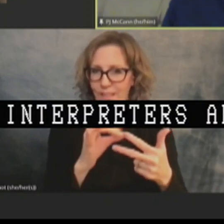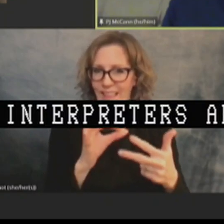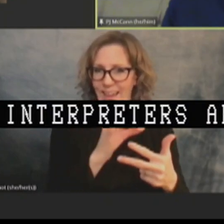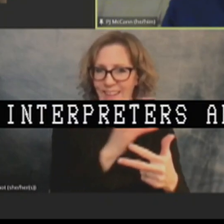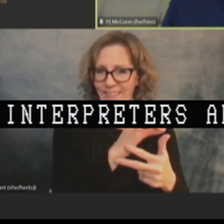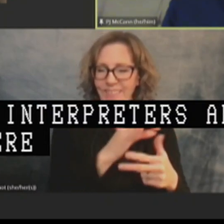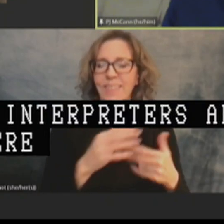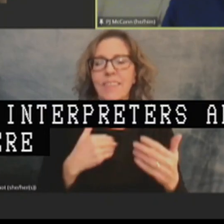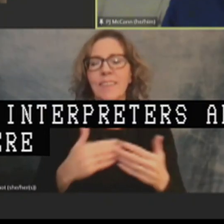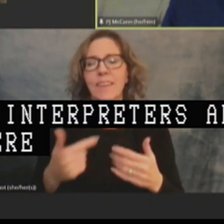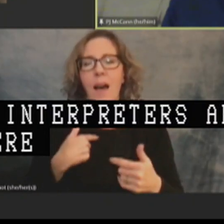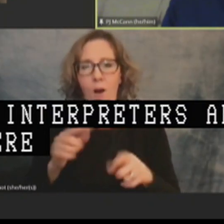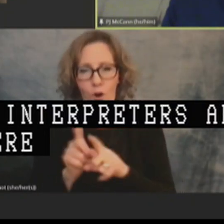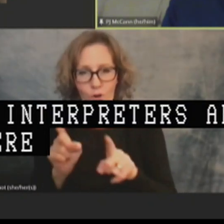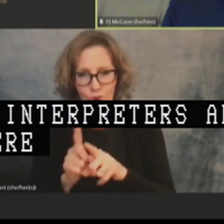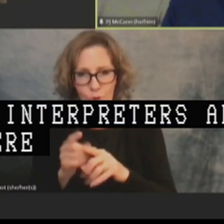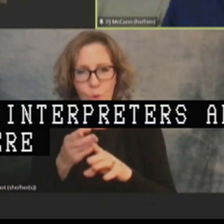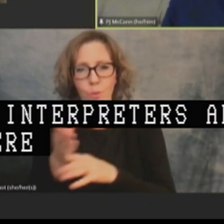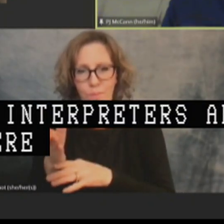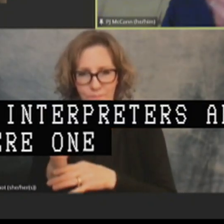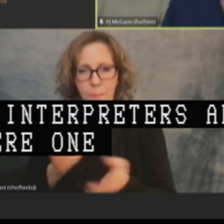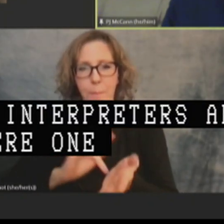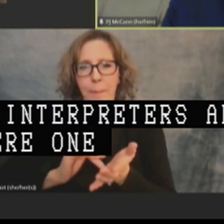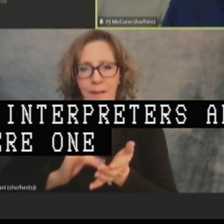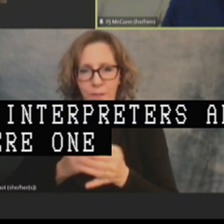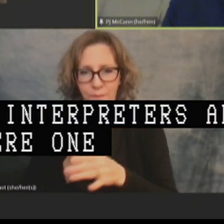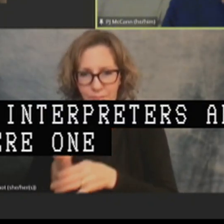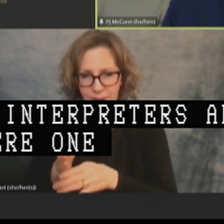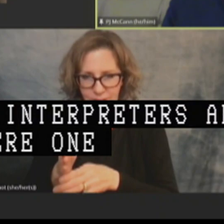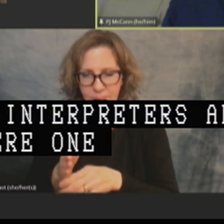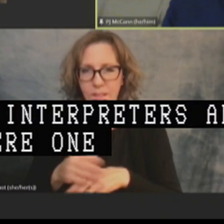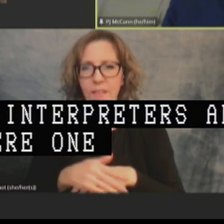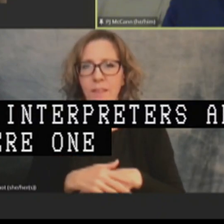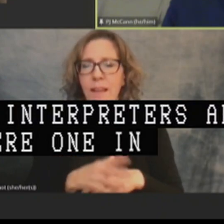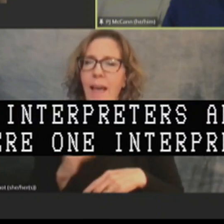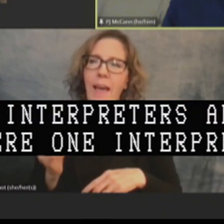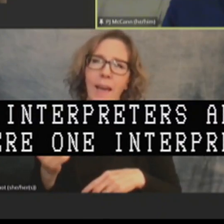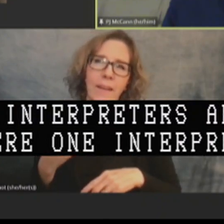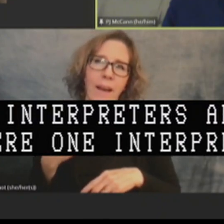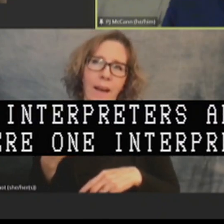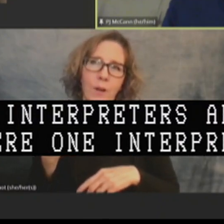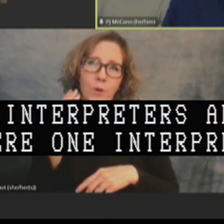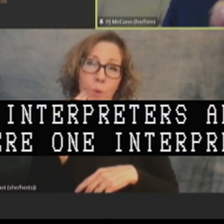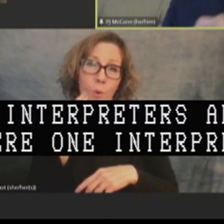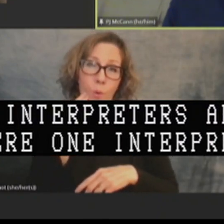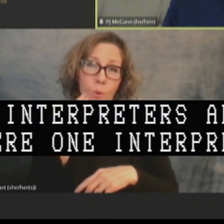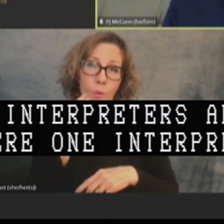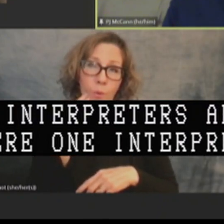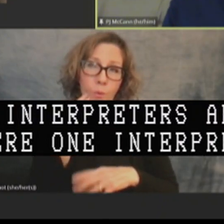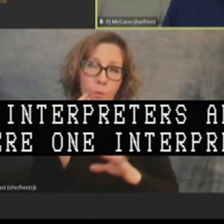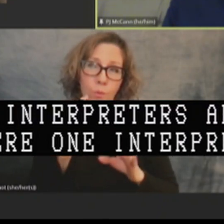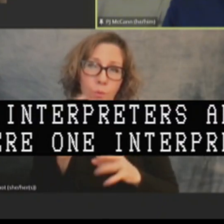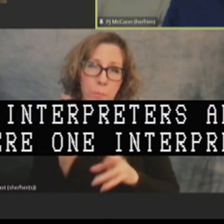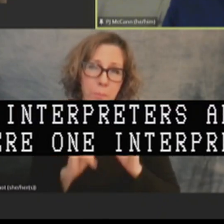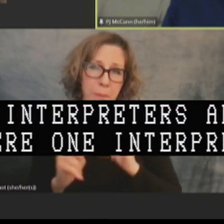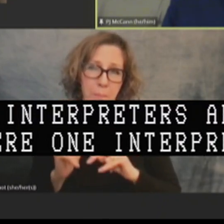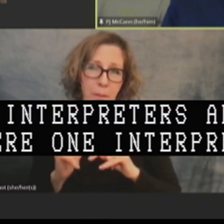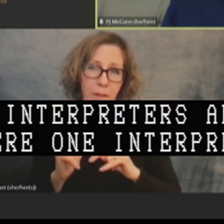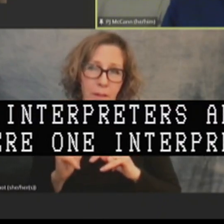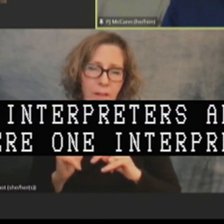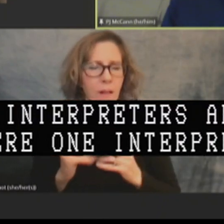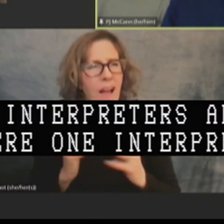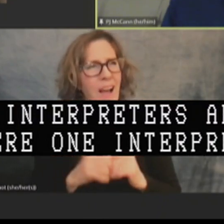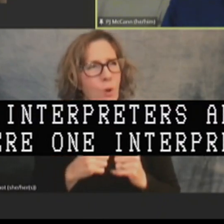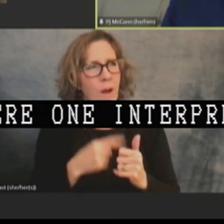and I know that there are people who have, okay, what's the word I'm looking for? Oh, yes, right, sorry. There are people who